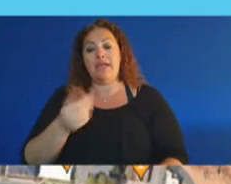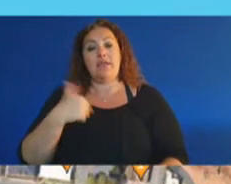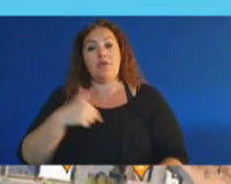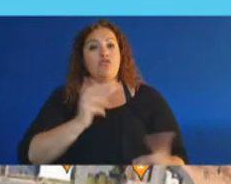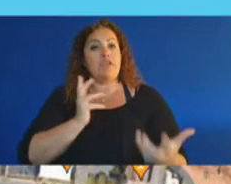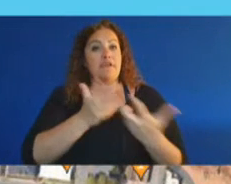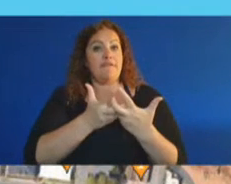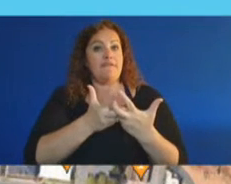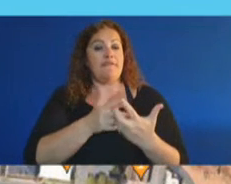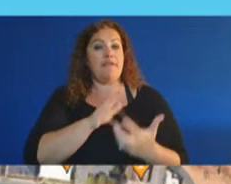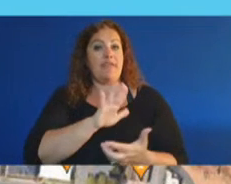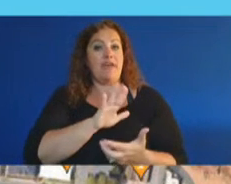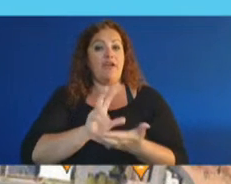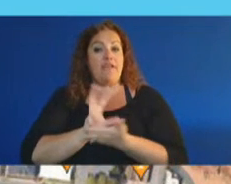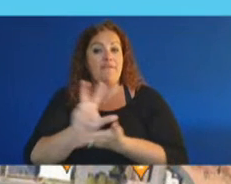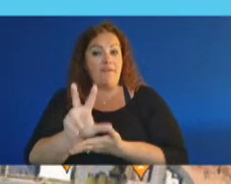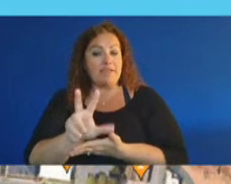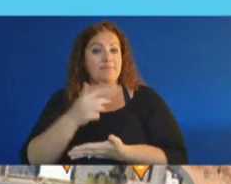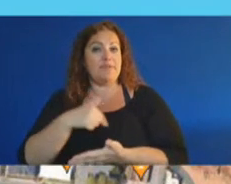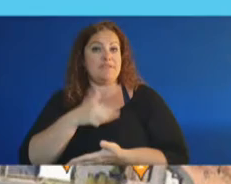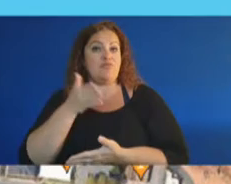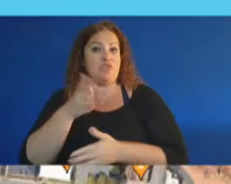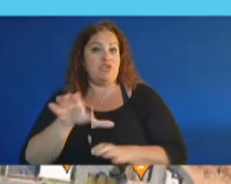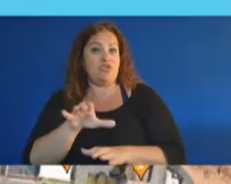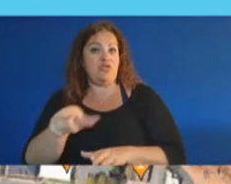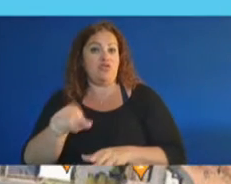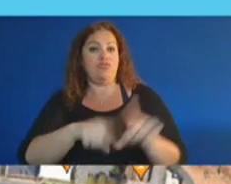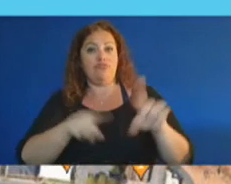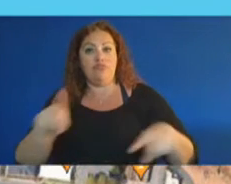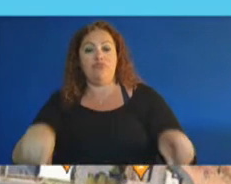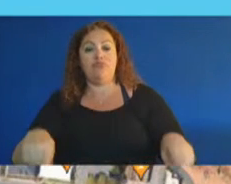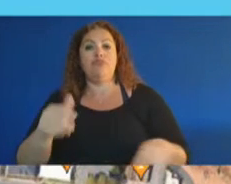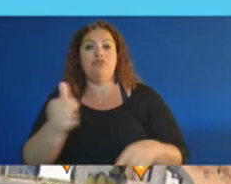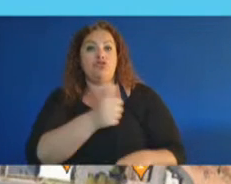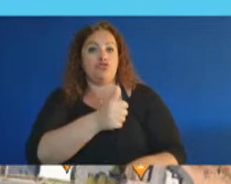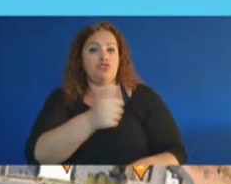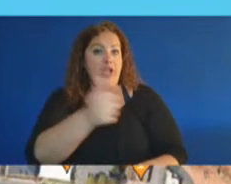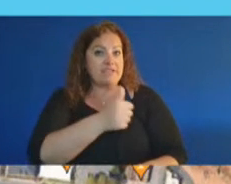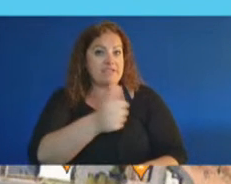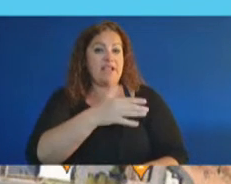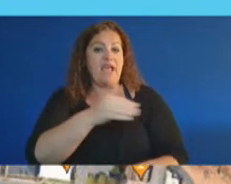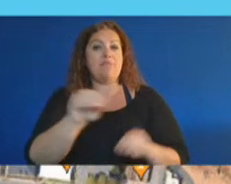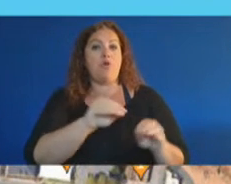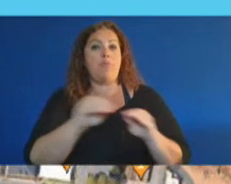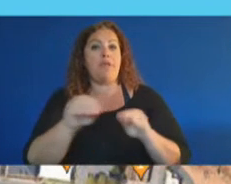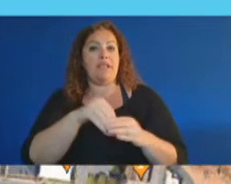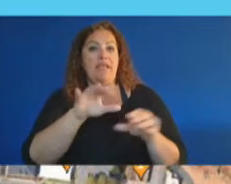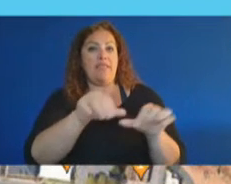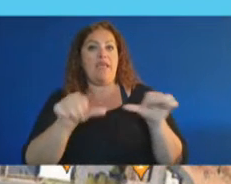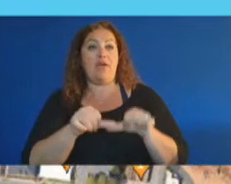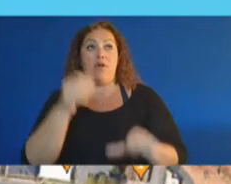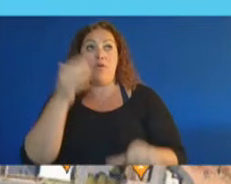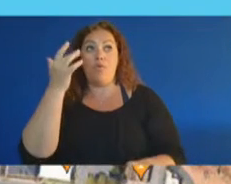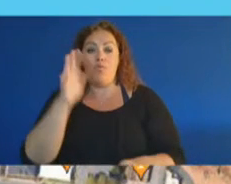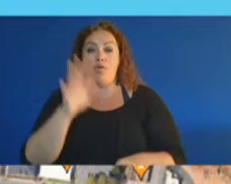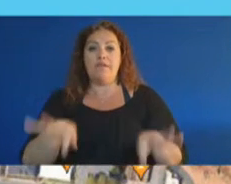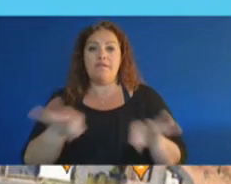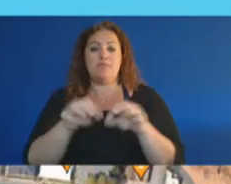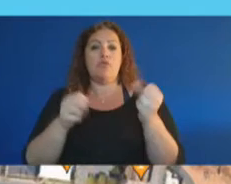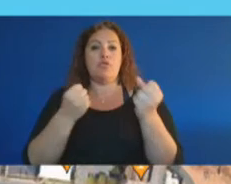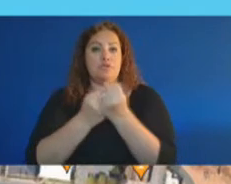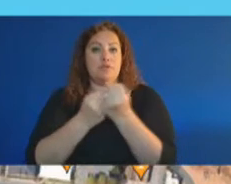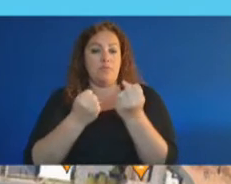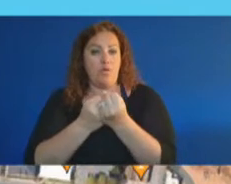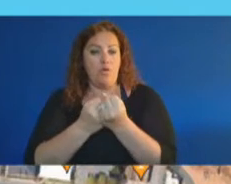Investments that we are making in all sorts of Transit and mobility in this area and why it is important to support